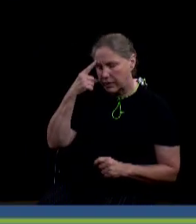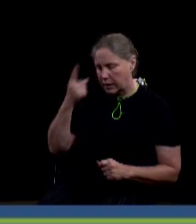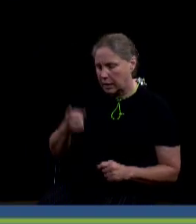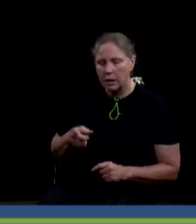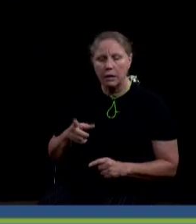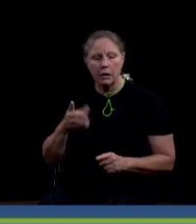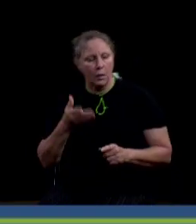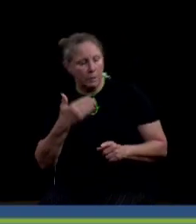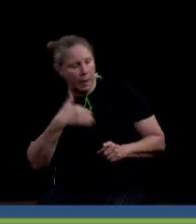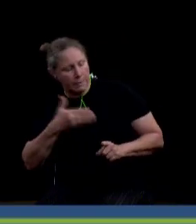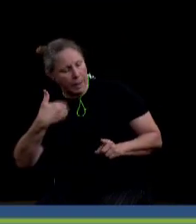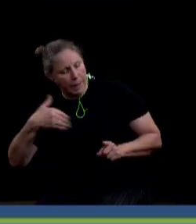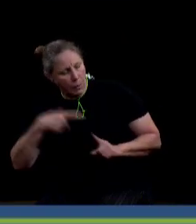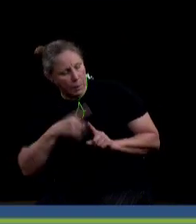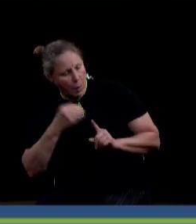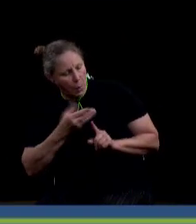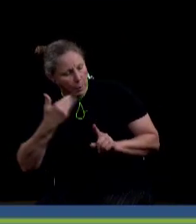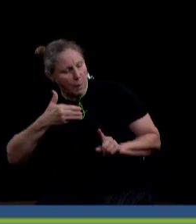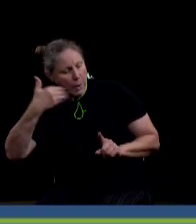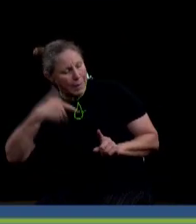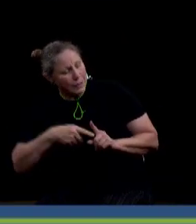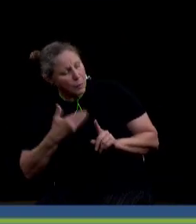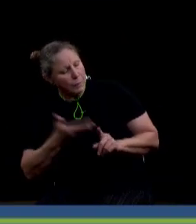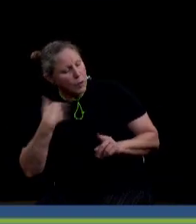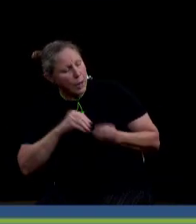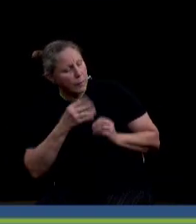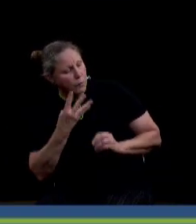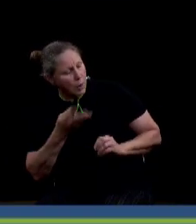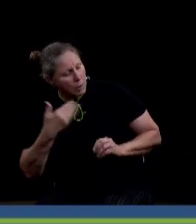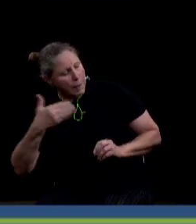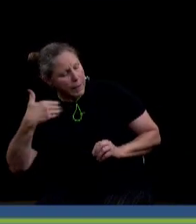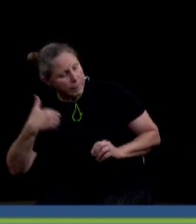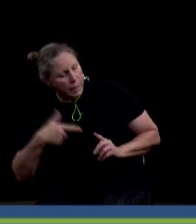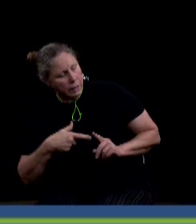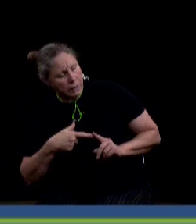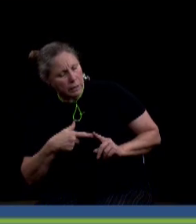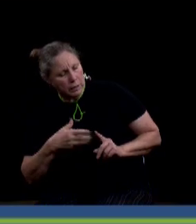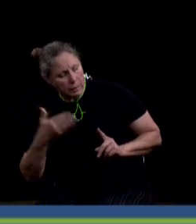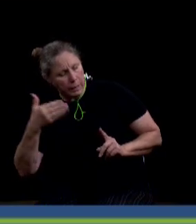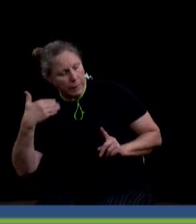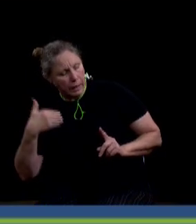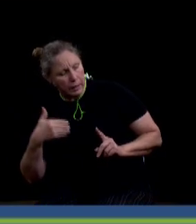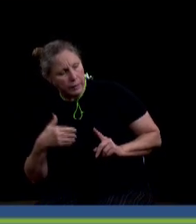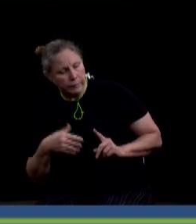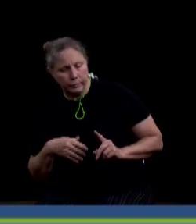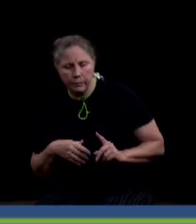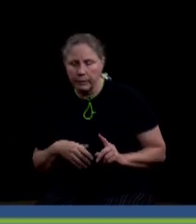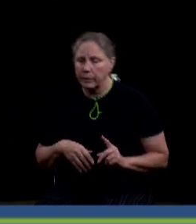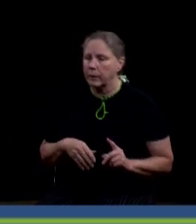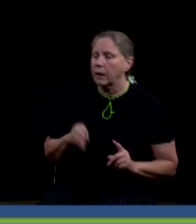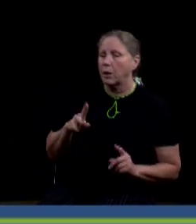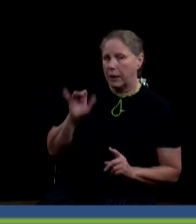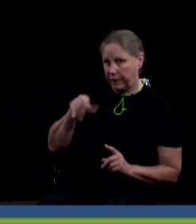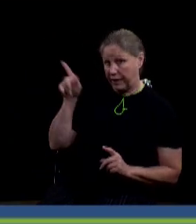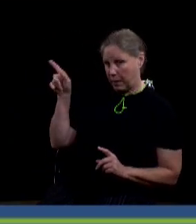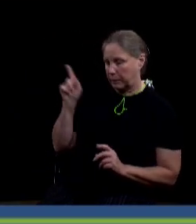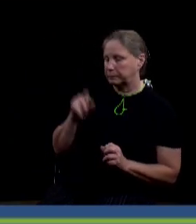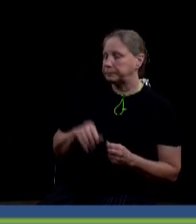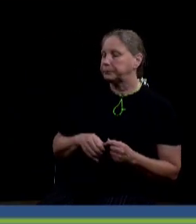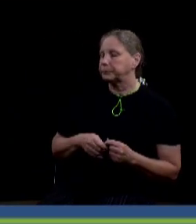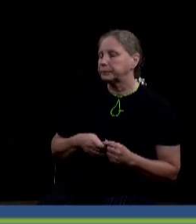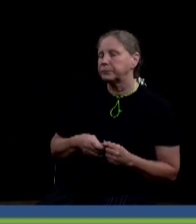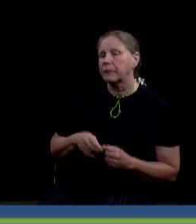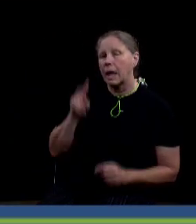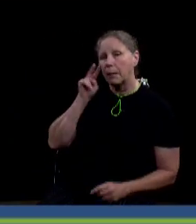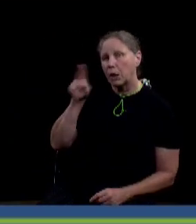number 4, Thank you. number 4. Okay. So I'm looking at, so for the most part, all the way